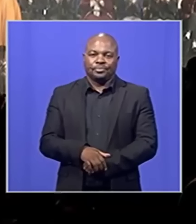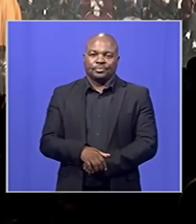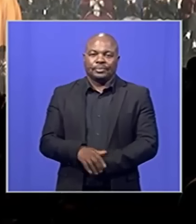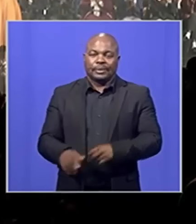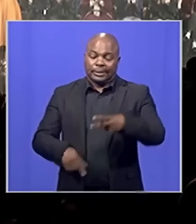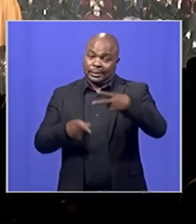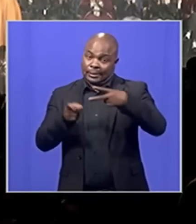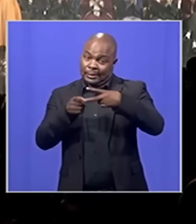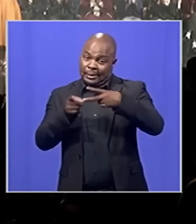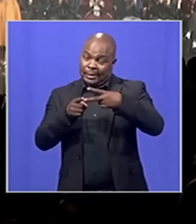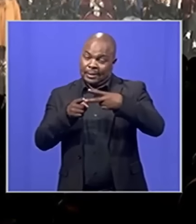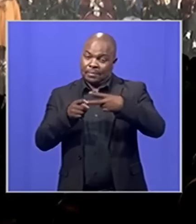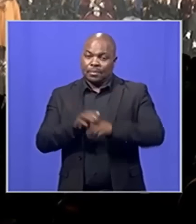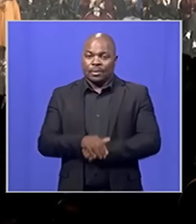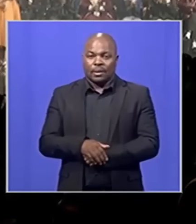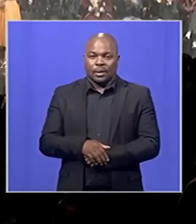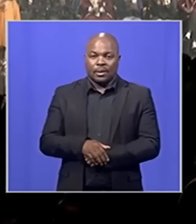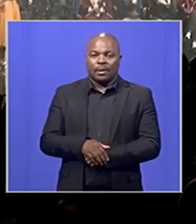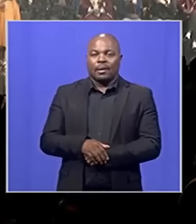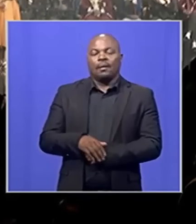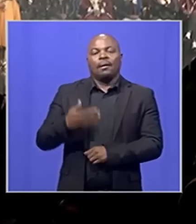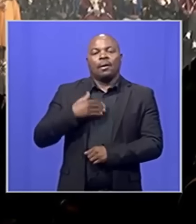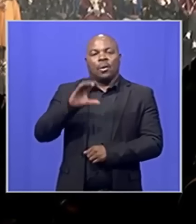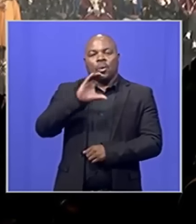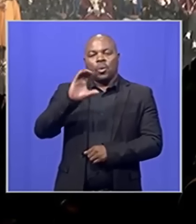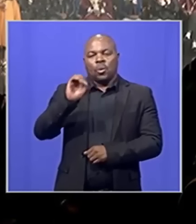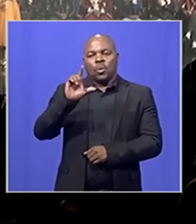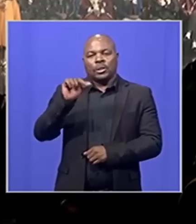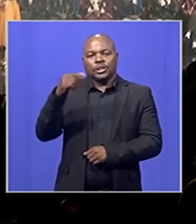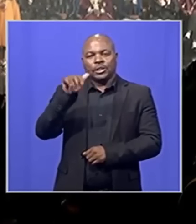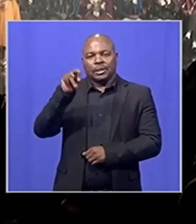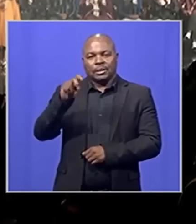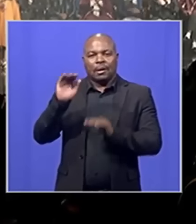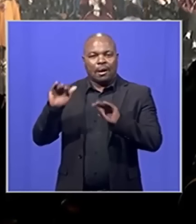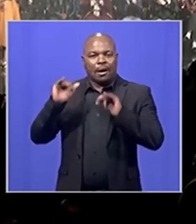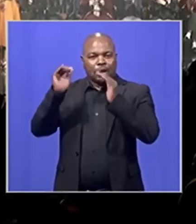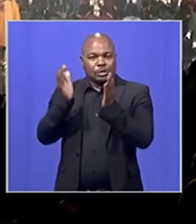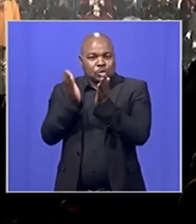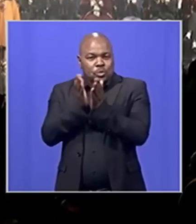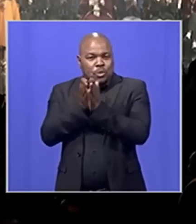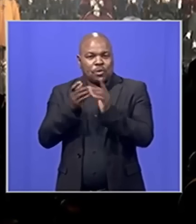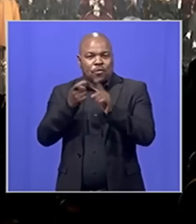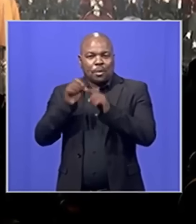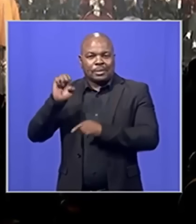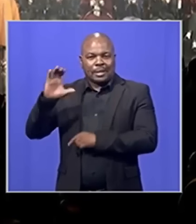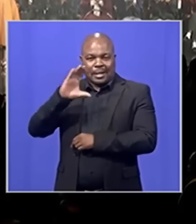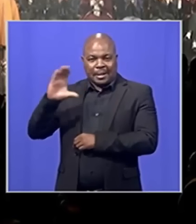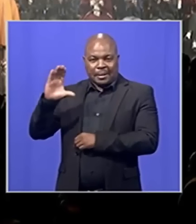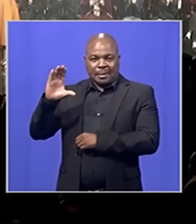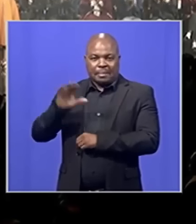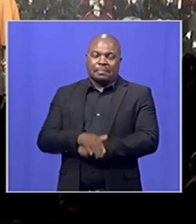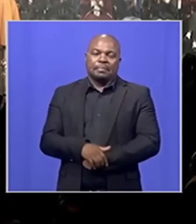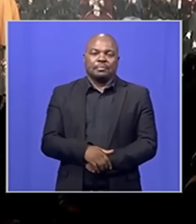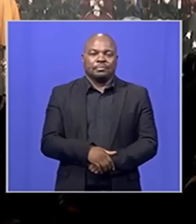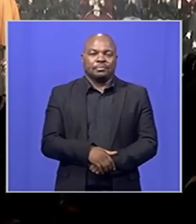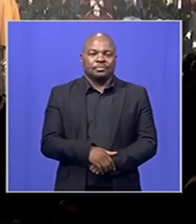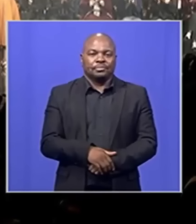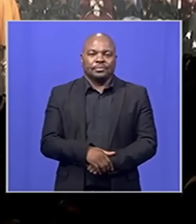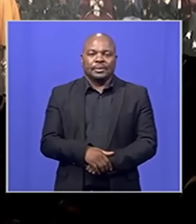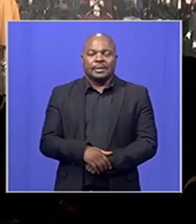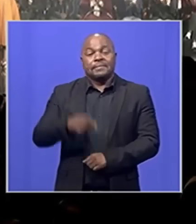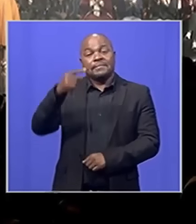In second place, Collegiate Girls High School, Maria Caitlin Friex from the Eastern Cape.